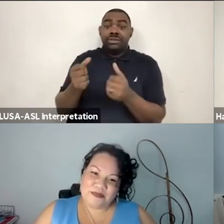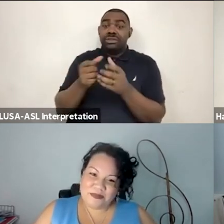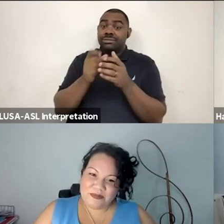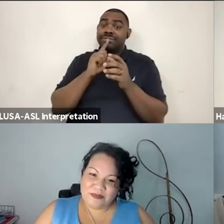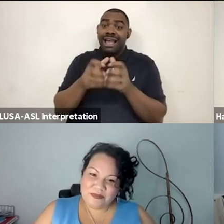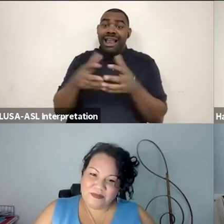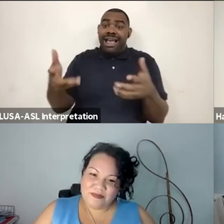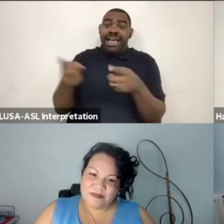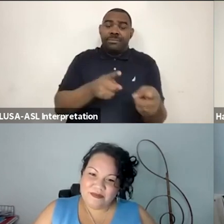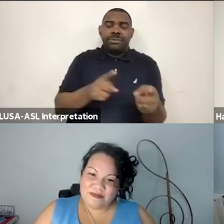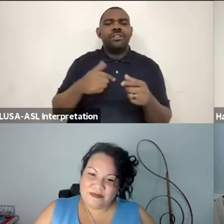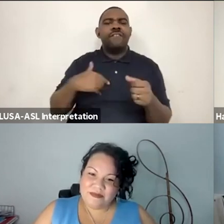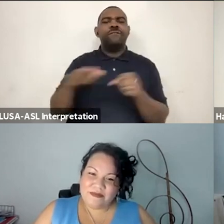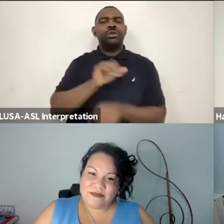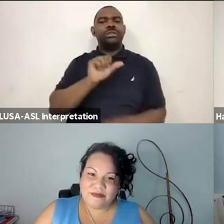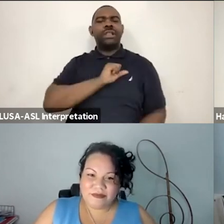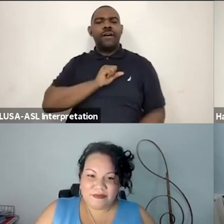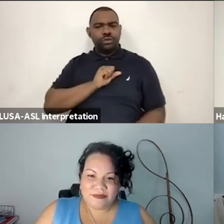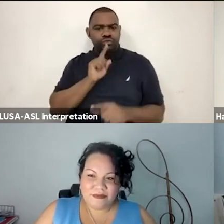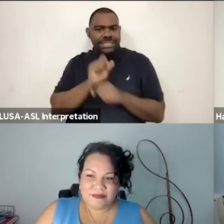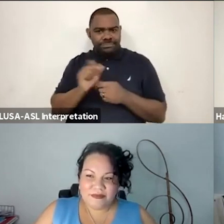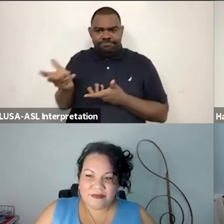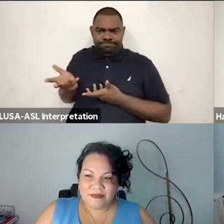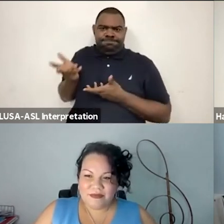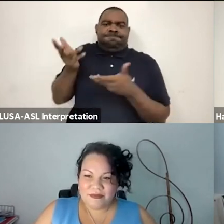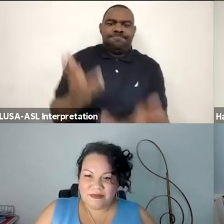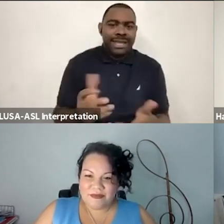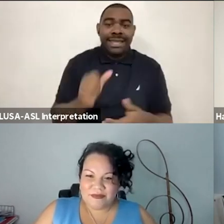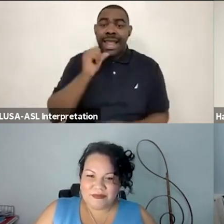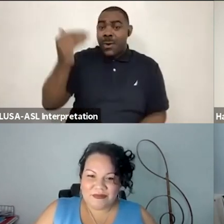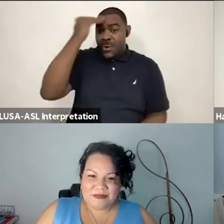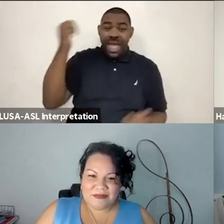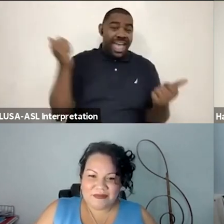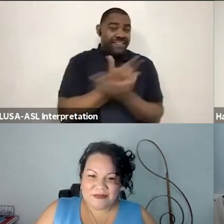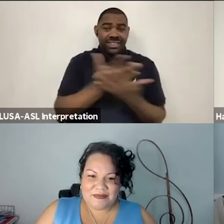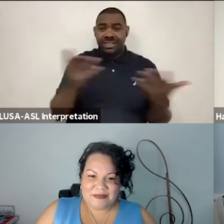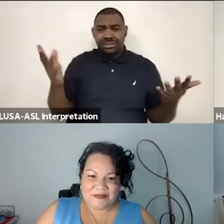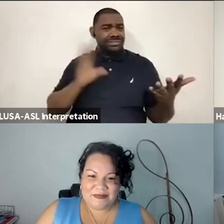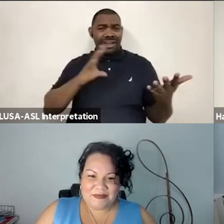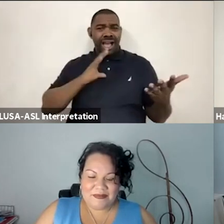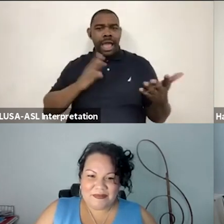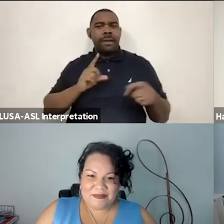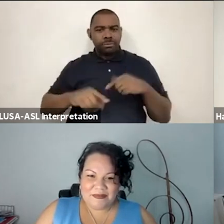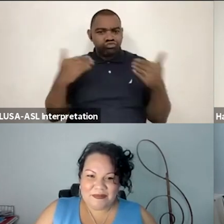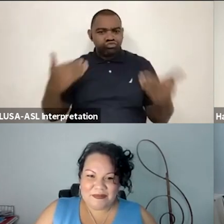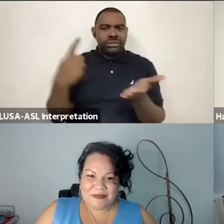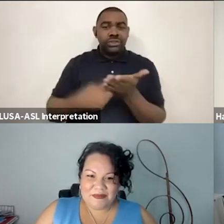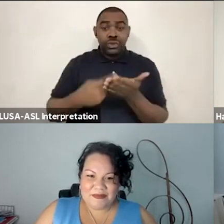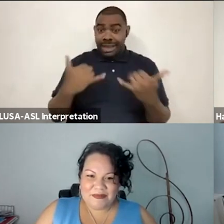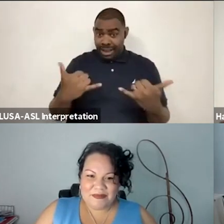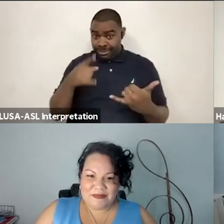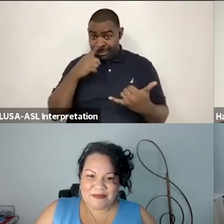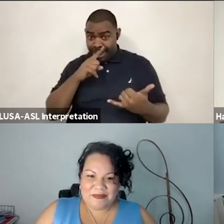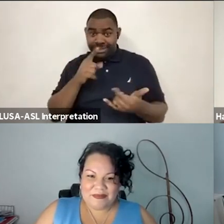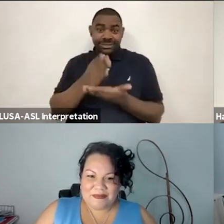is bringing our full selves and the reality of not knowing everything to the table. And on that note,